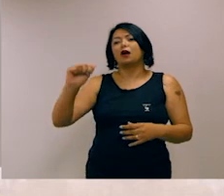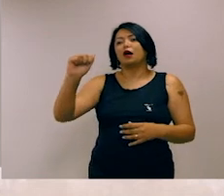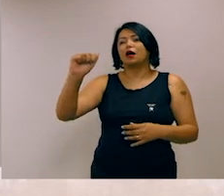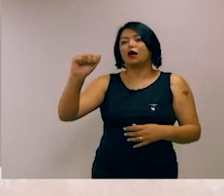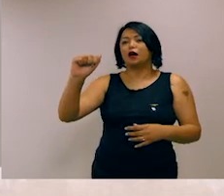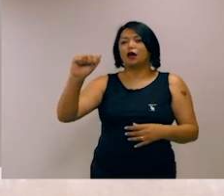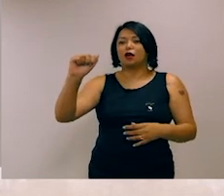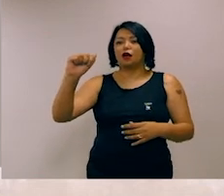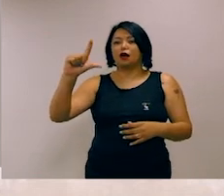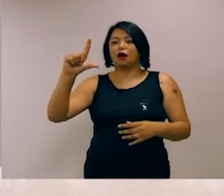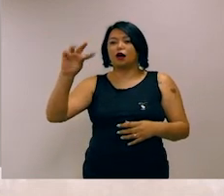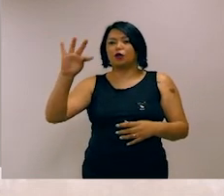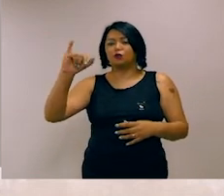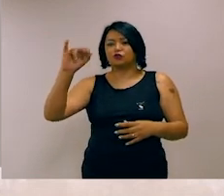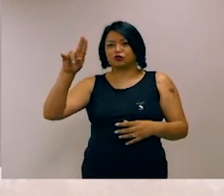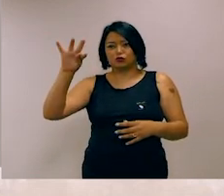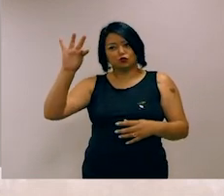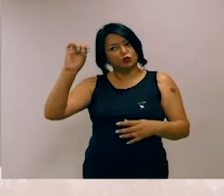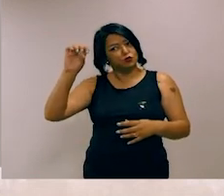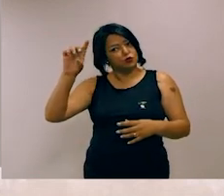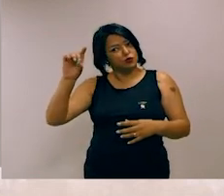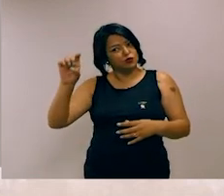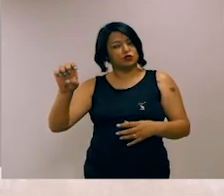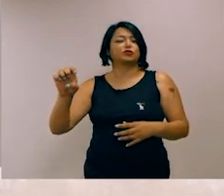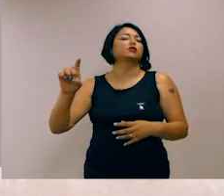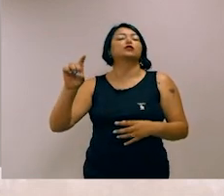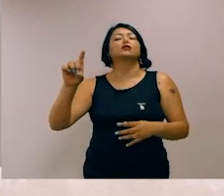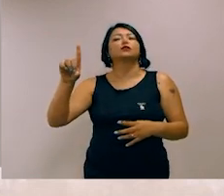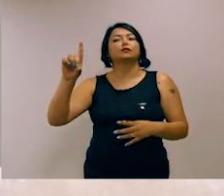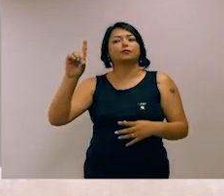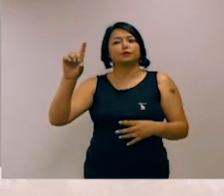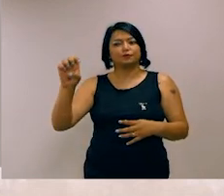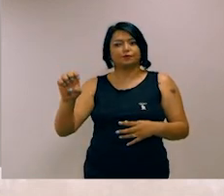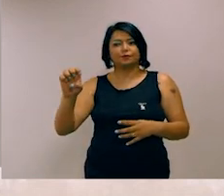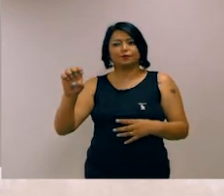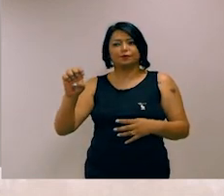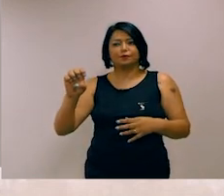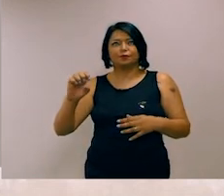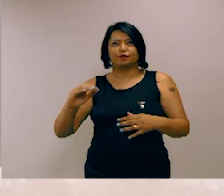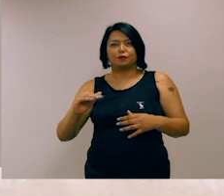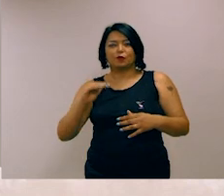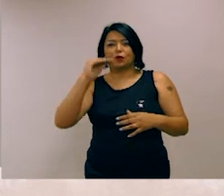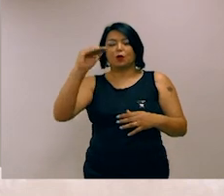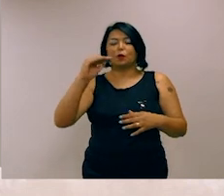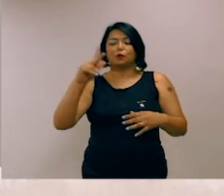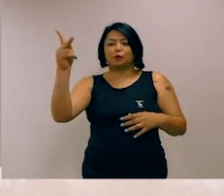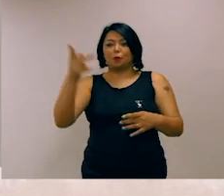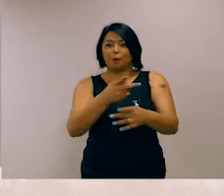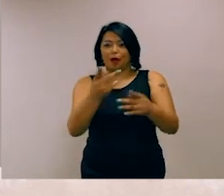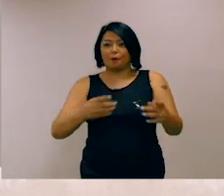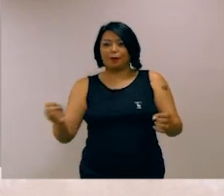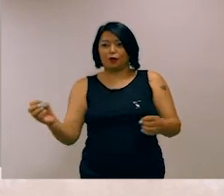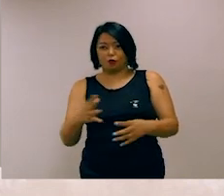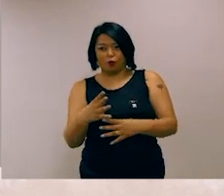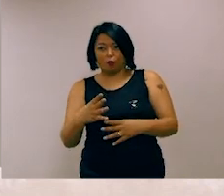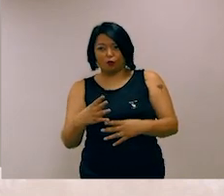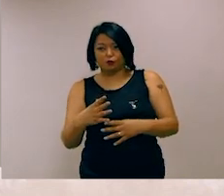recent map minus the altitude of the map prior to the breaking of the dam.